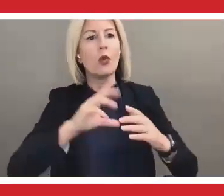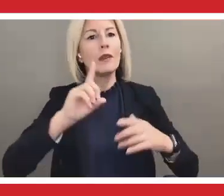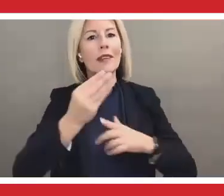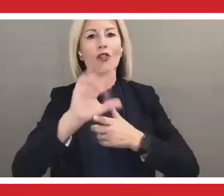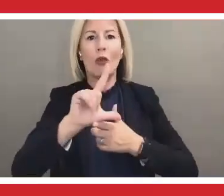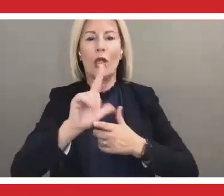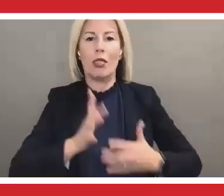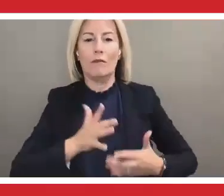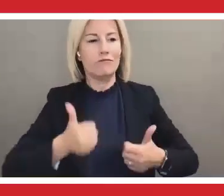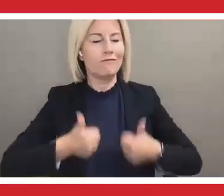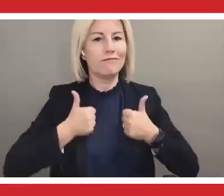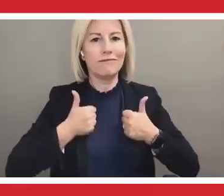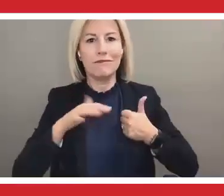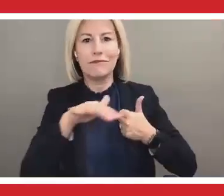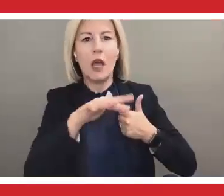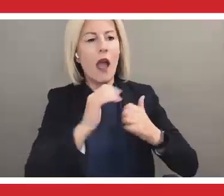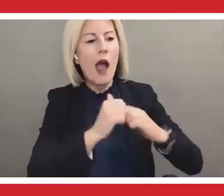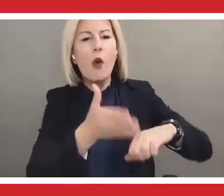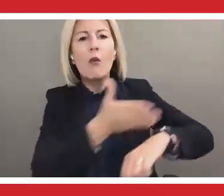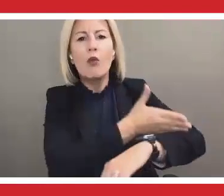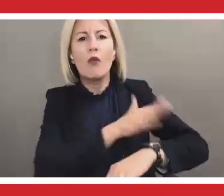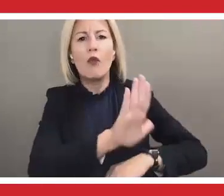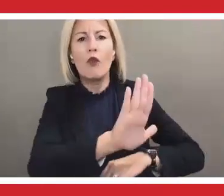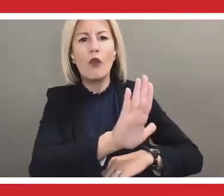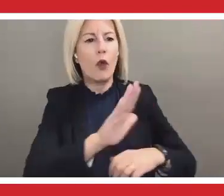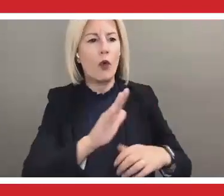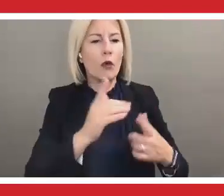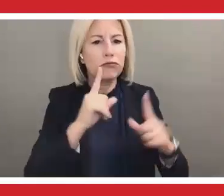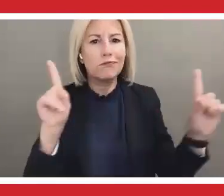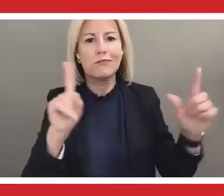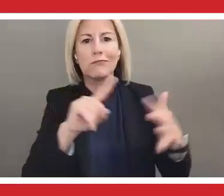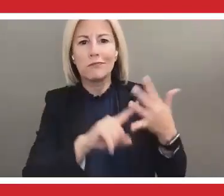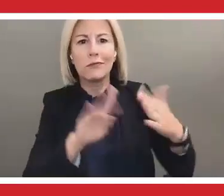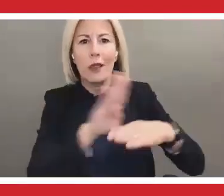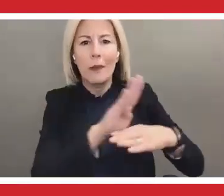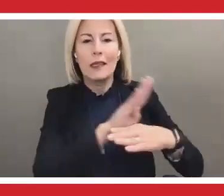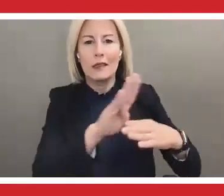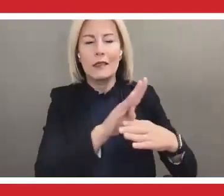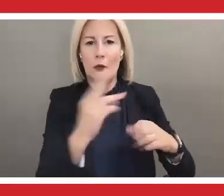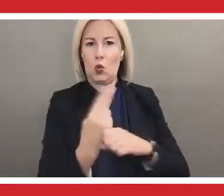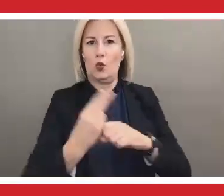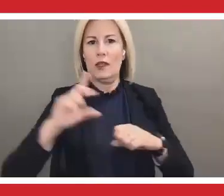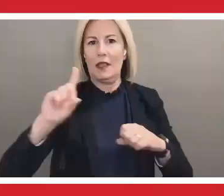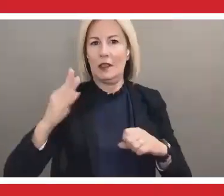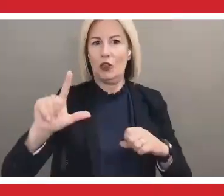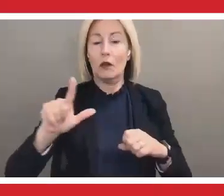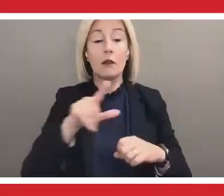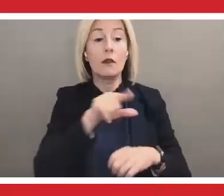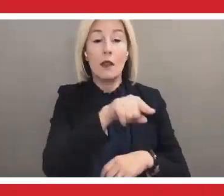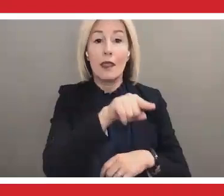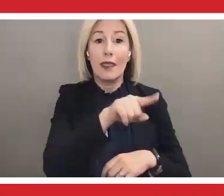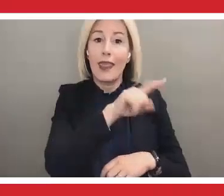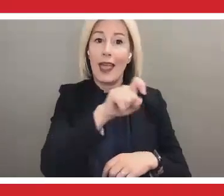their productivity, enhance their lifestyles using digital. So the digital adoption has to be really seen through the eyes of